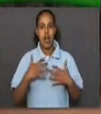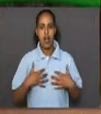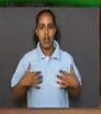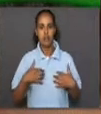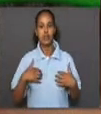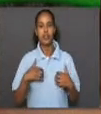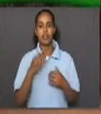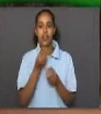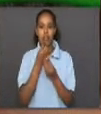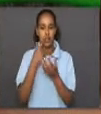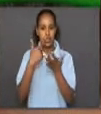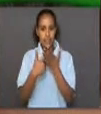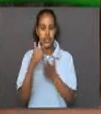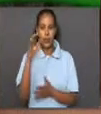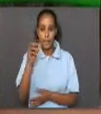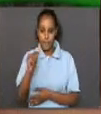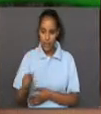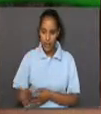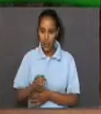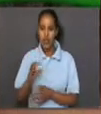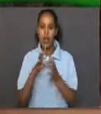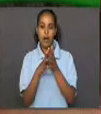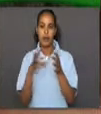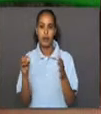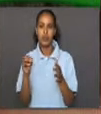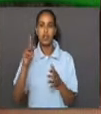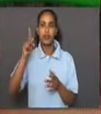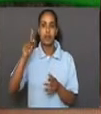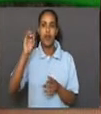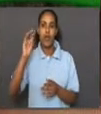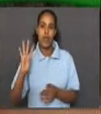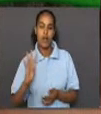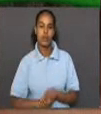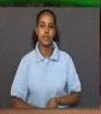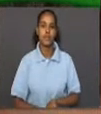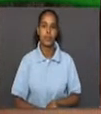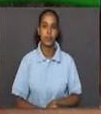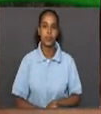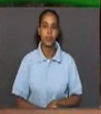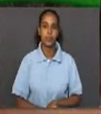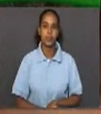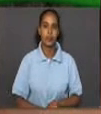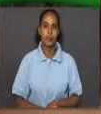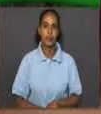Animals then eat these plants and absorb the phosphates.